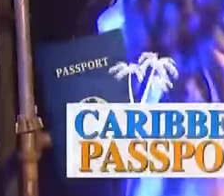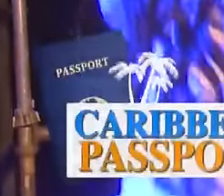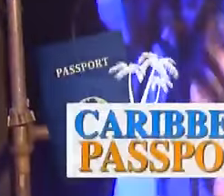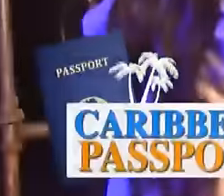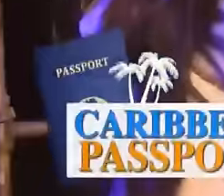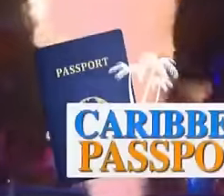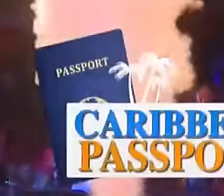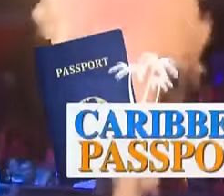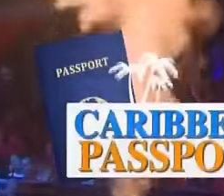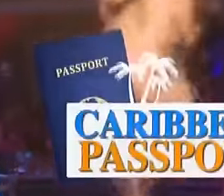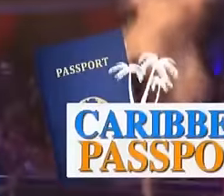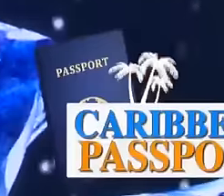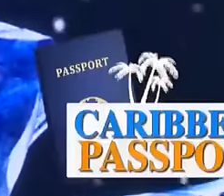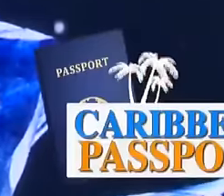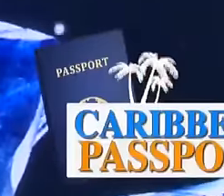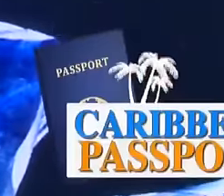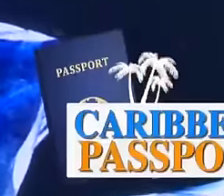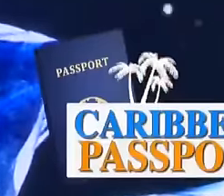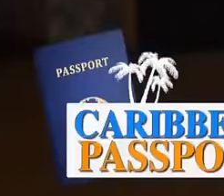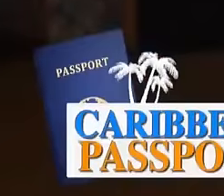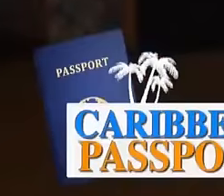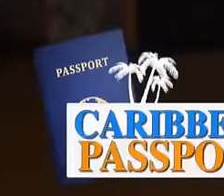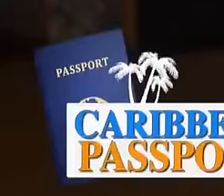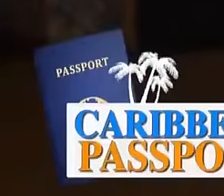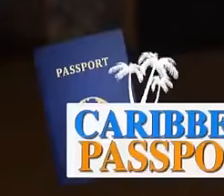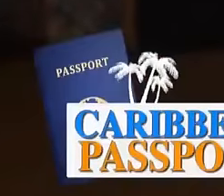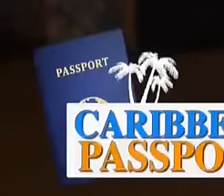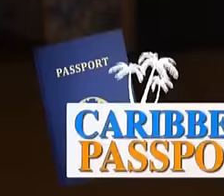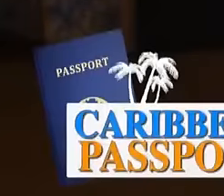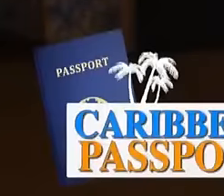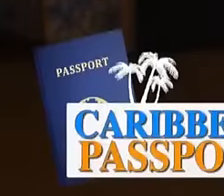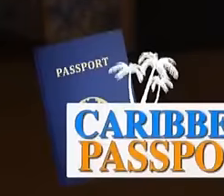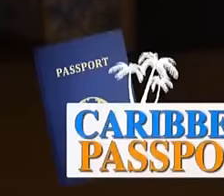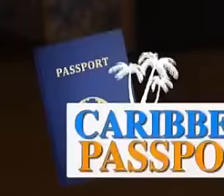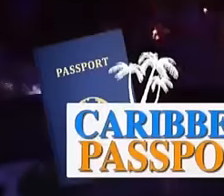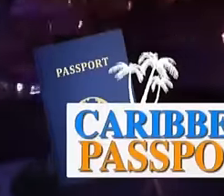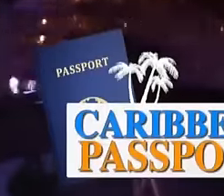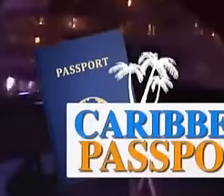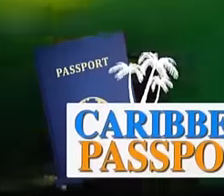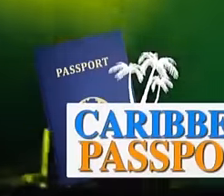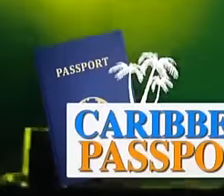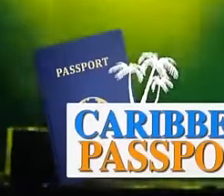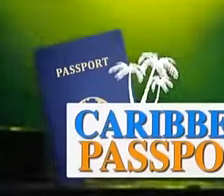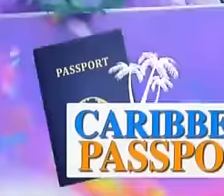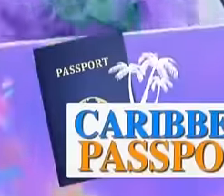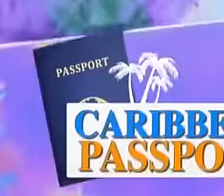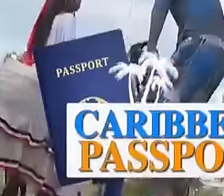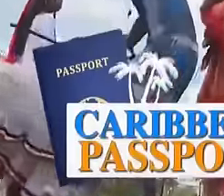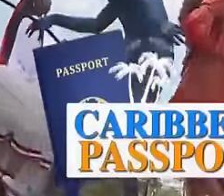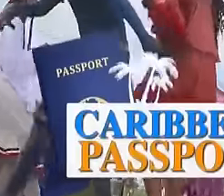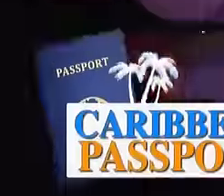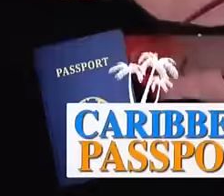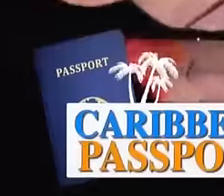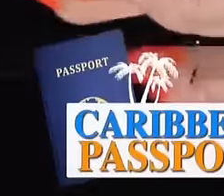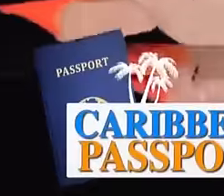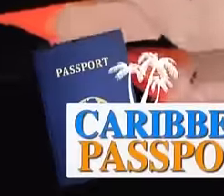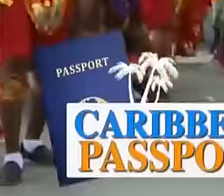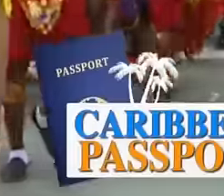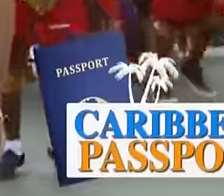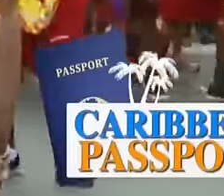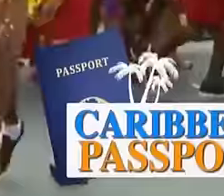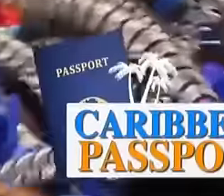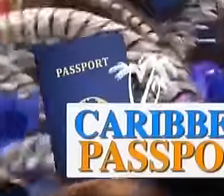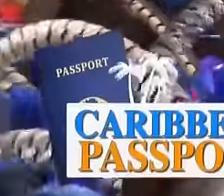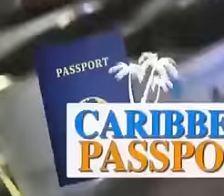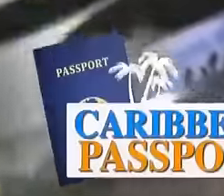On Caribbean Passport, join us for Trinidad and Tobago Carnival. Witness the spectacle of the mass, the